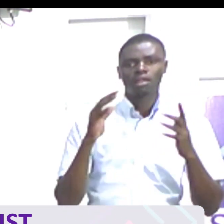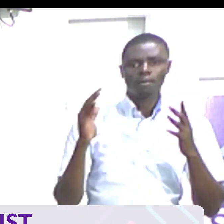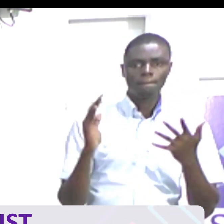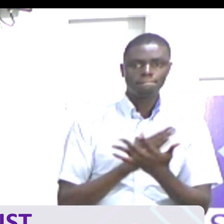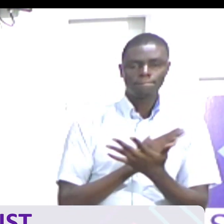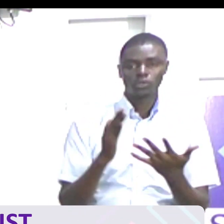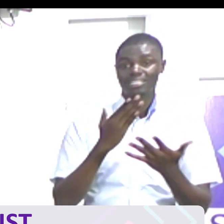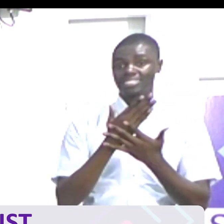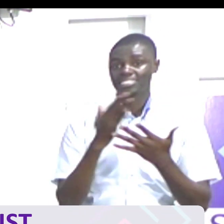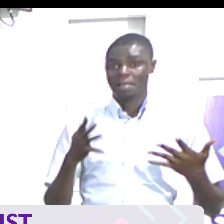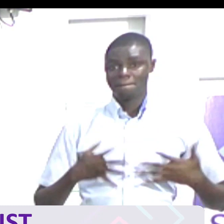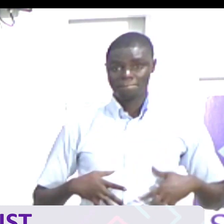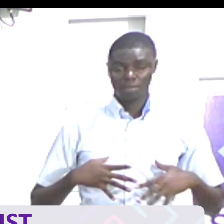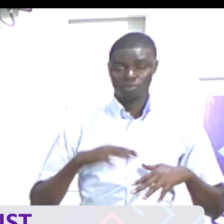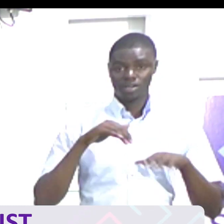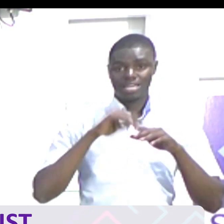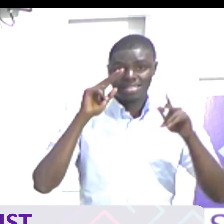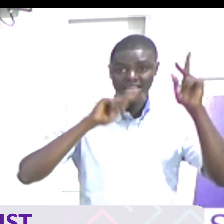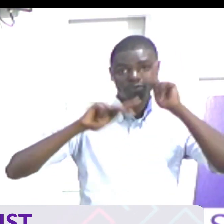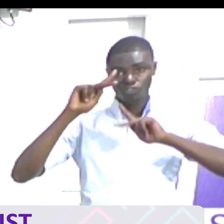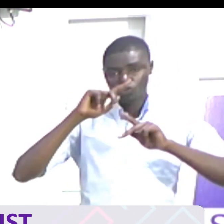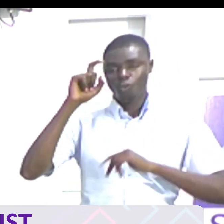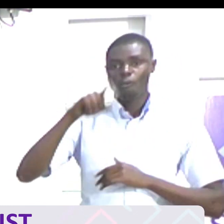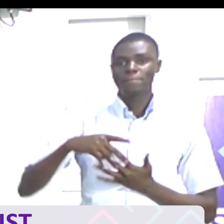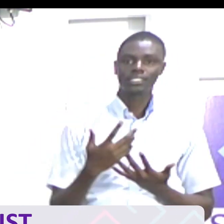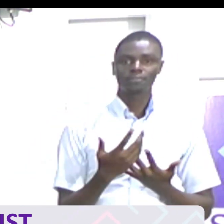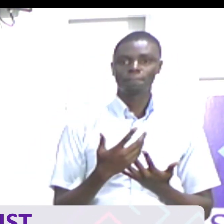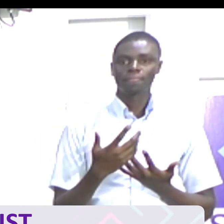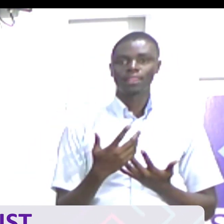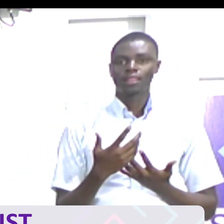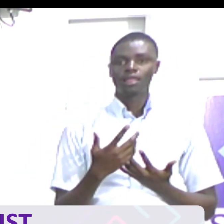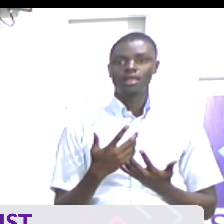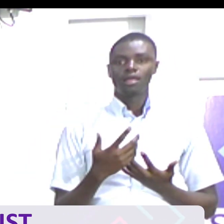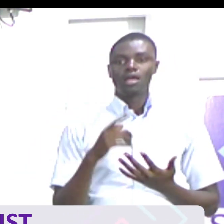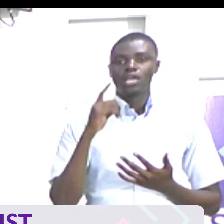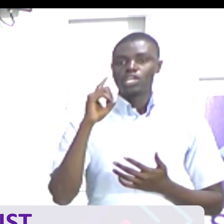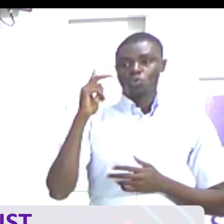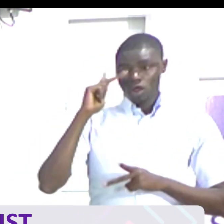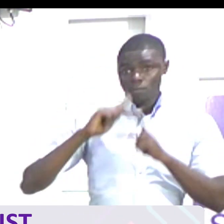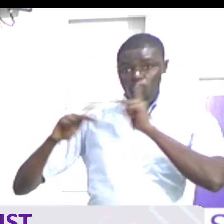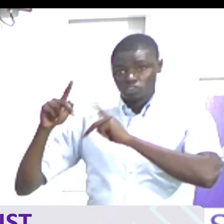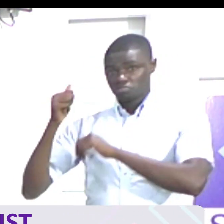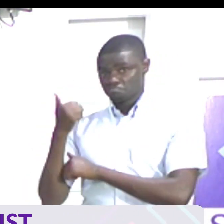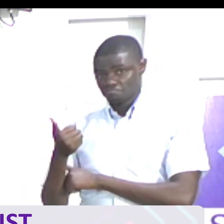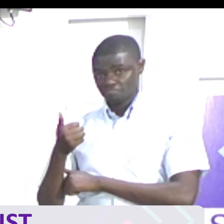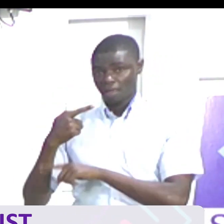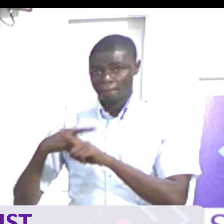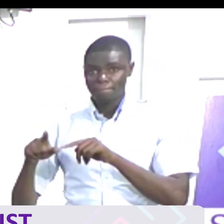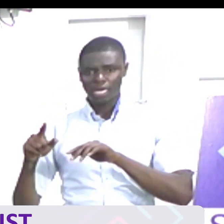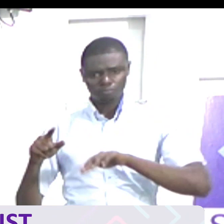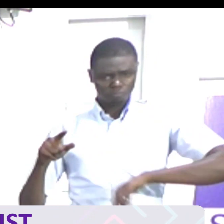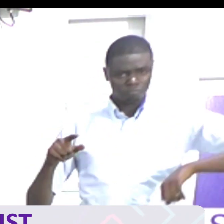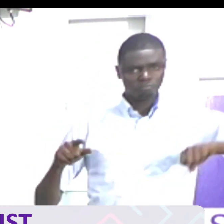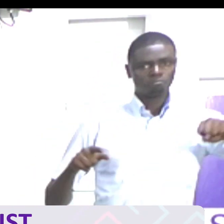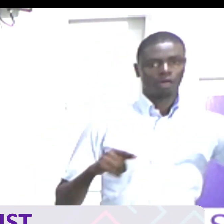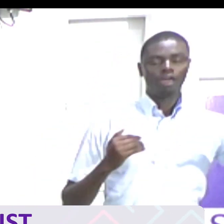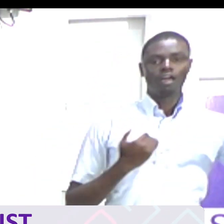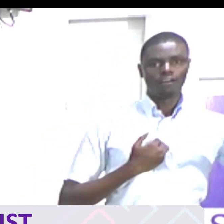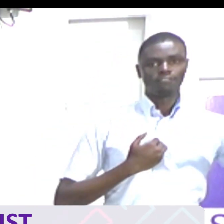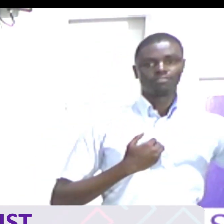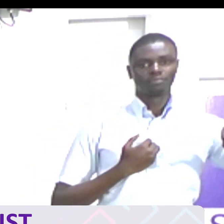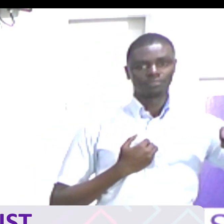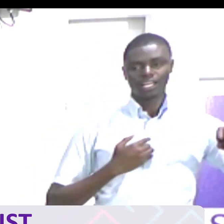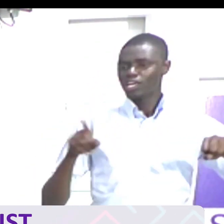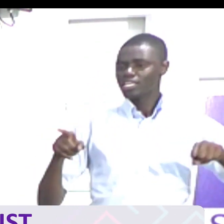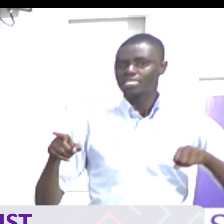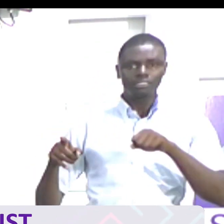All right. Some of us in this profession, we must be in one profession, but then again, it doesn't mean that you ndo sasa kufugani